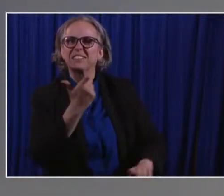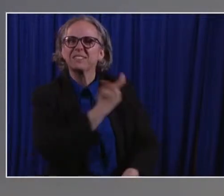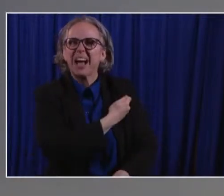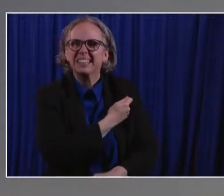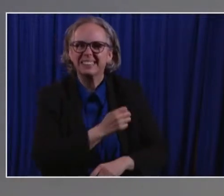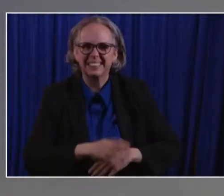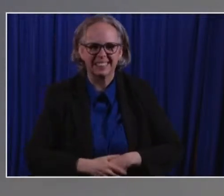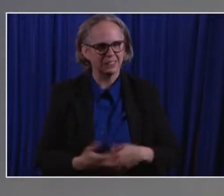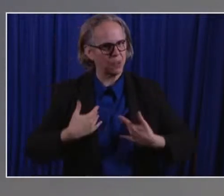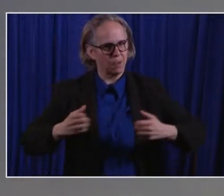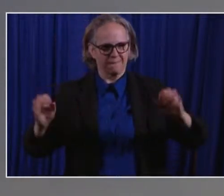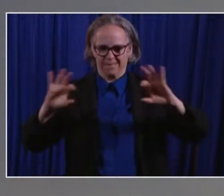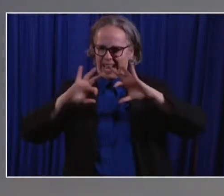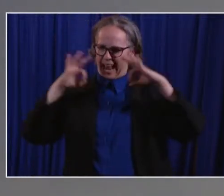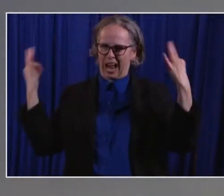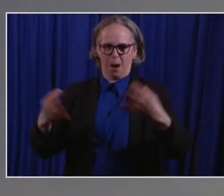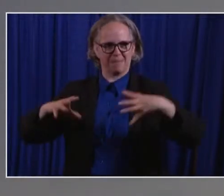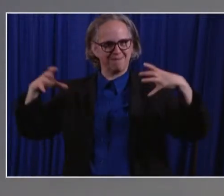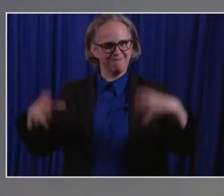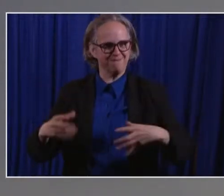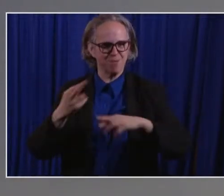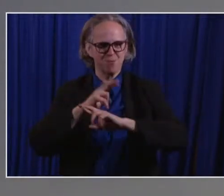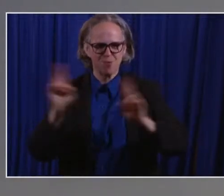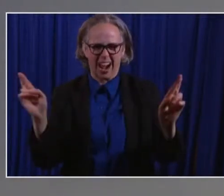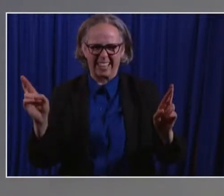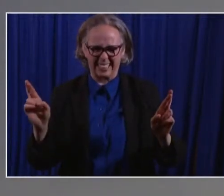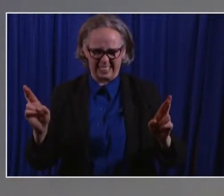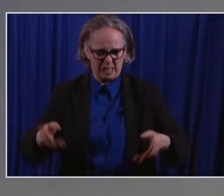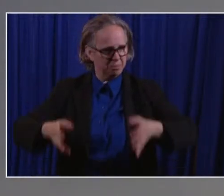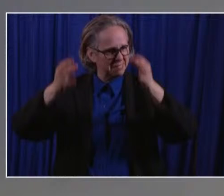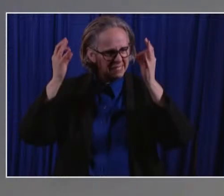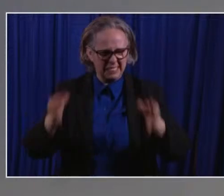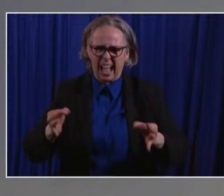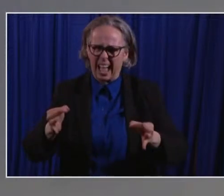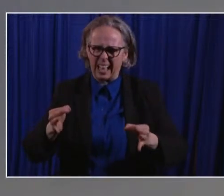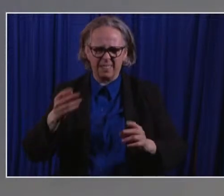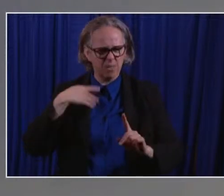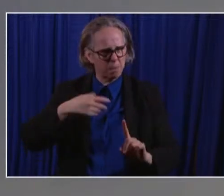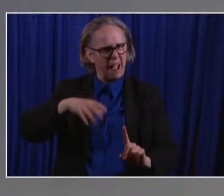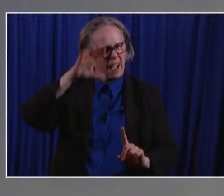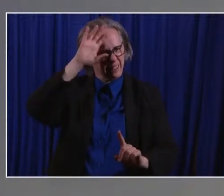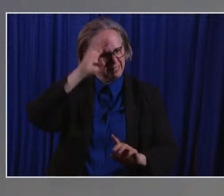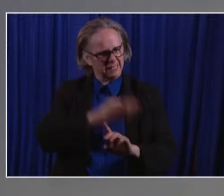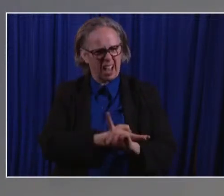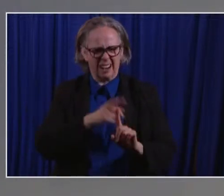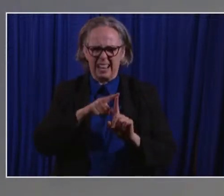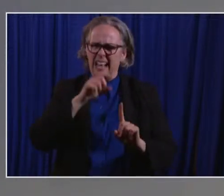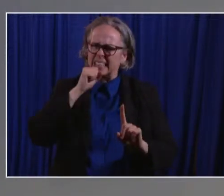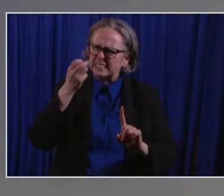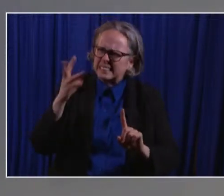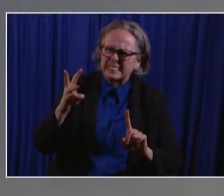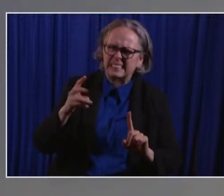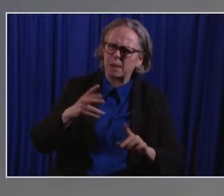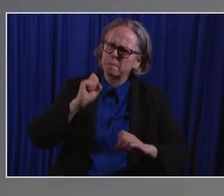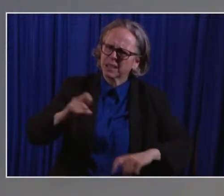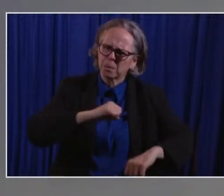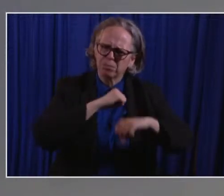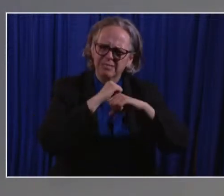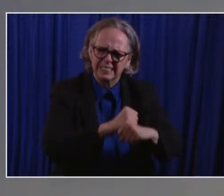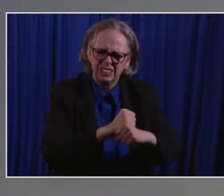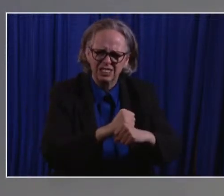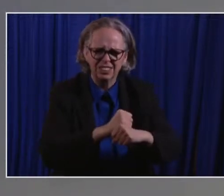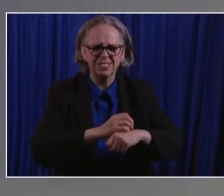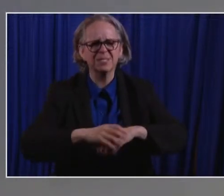me, 2 for my child. And I can say it's been such a easy experience